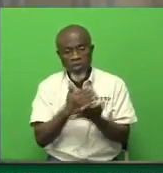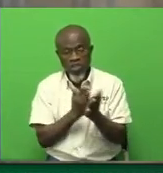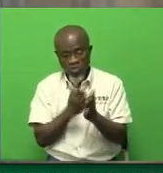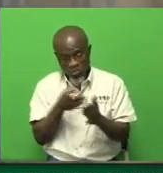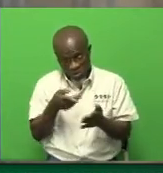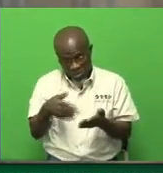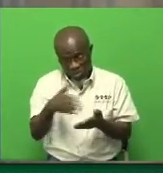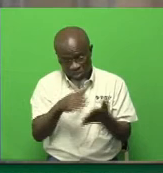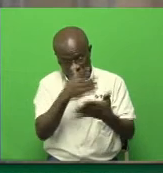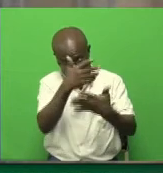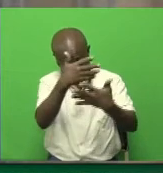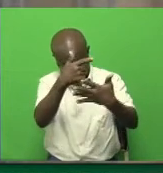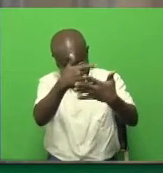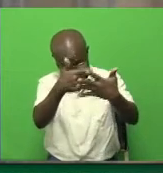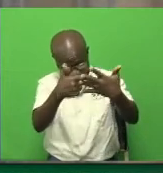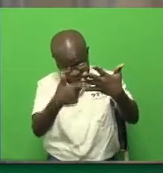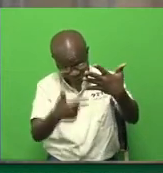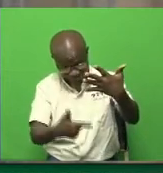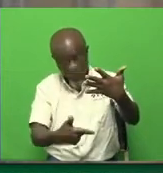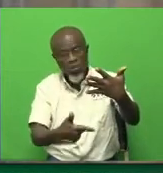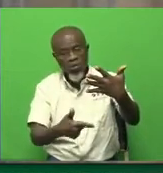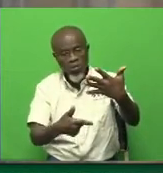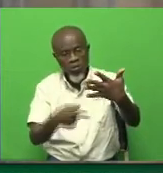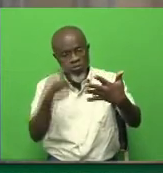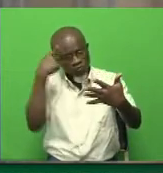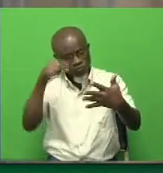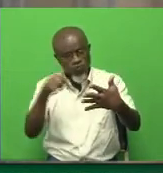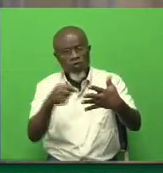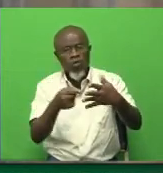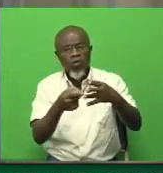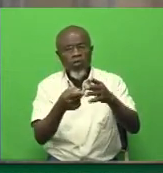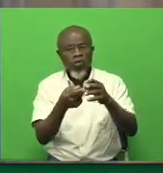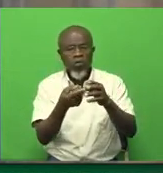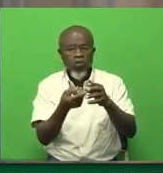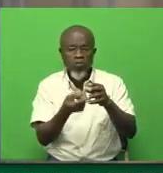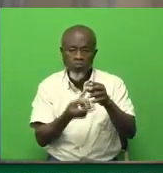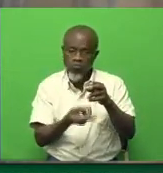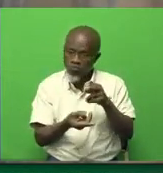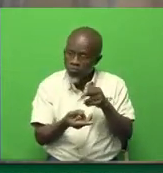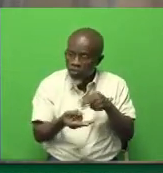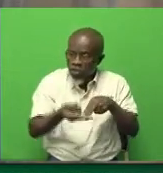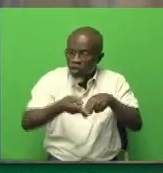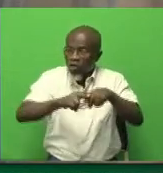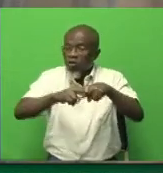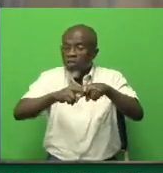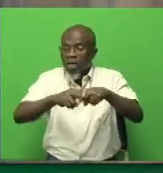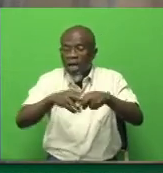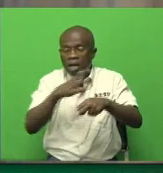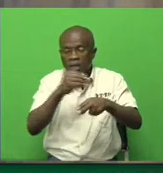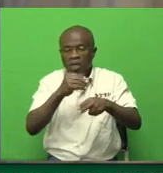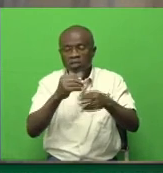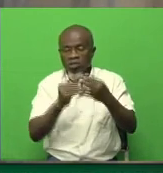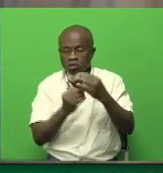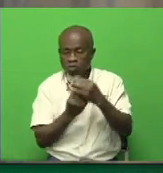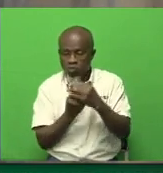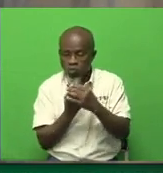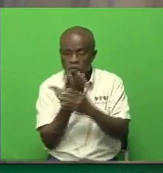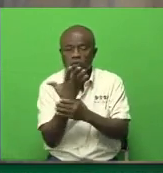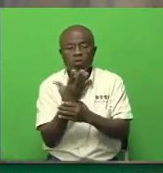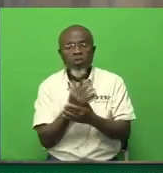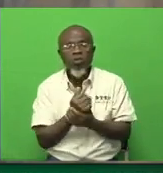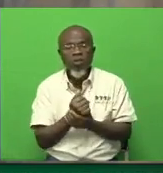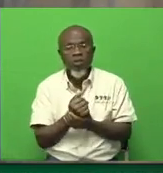for economic transformation and recovery and rebuilding I have mentioned before and I still believe that they are very viable